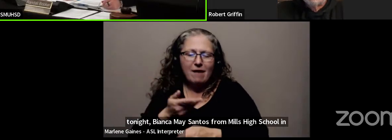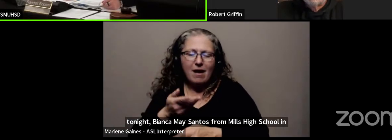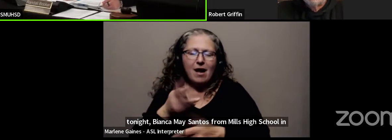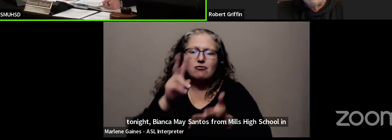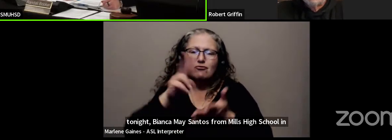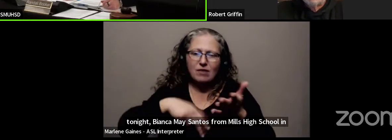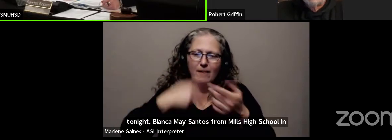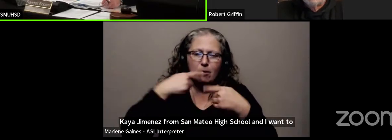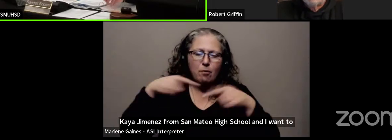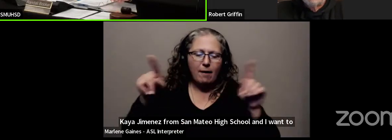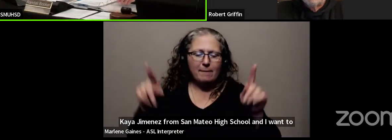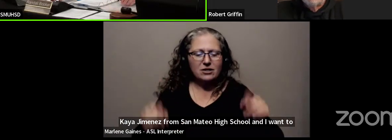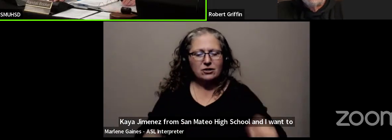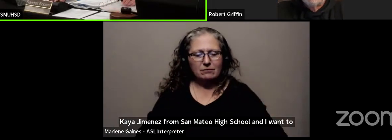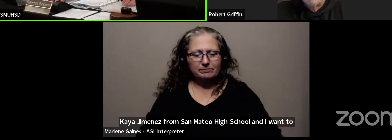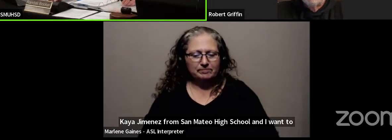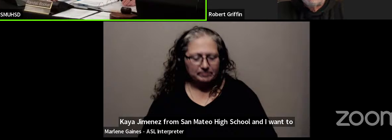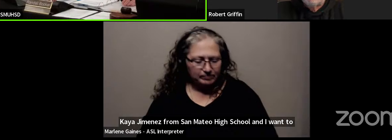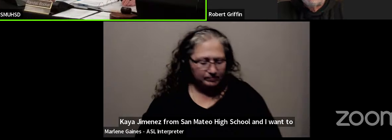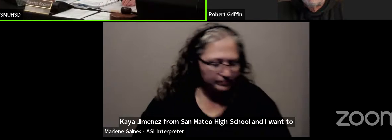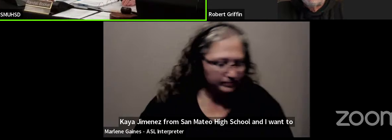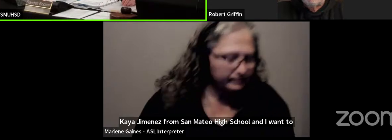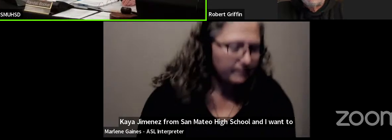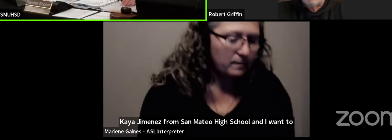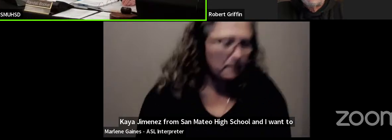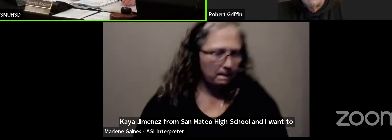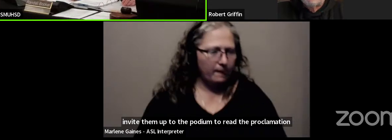the proclamation.